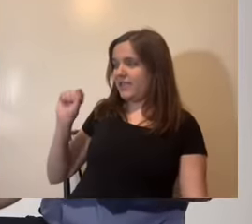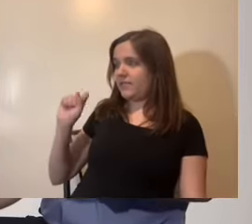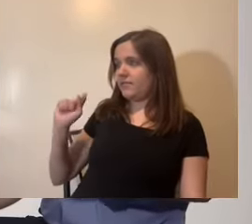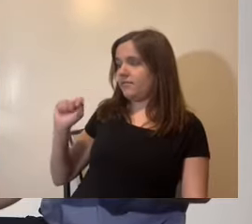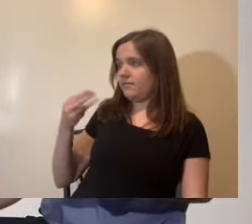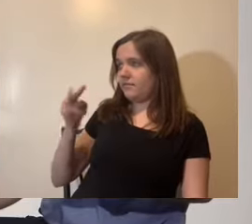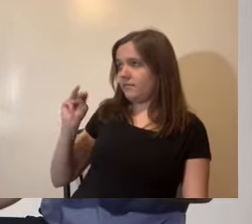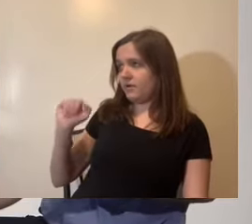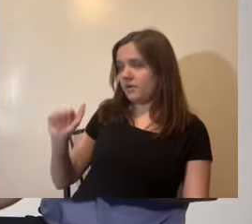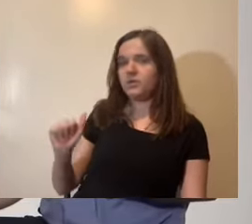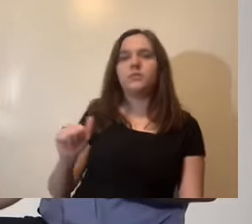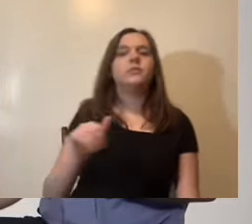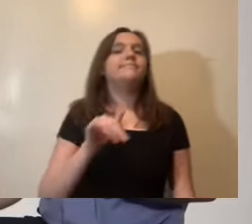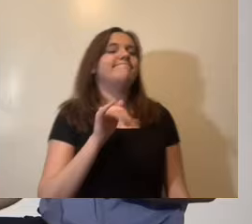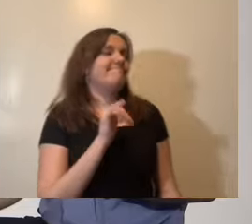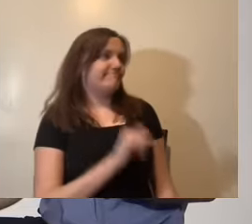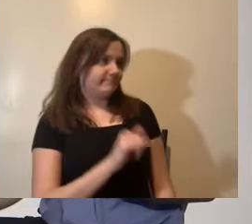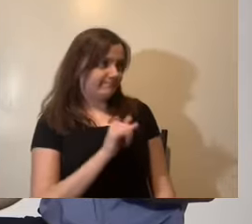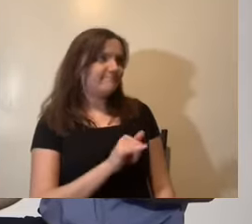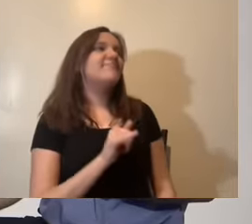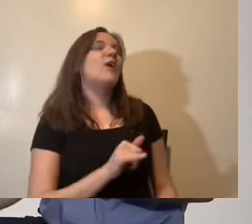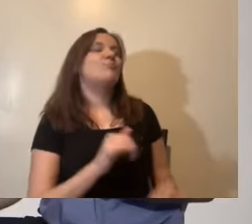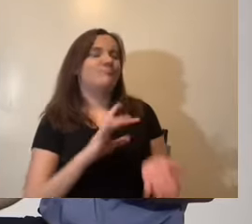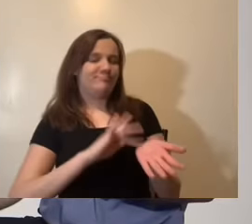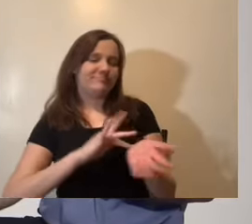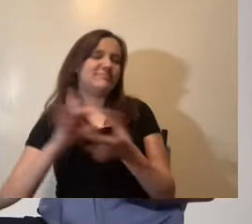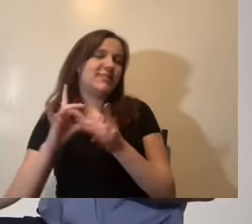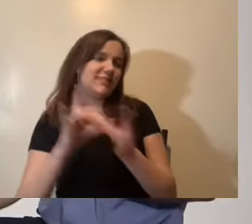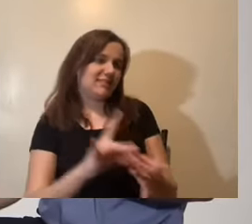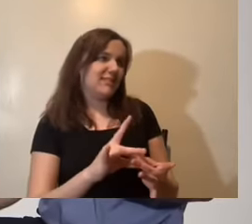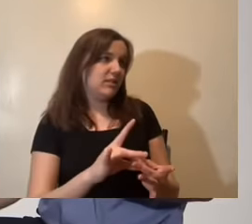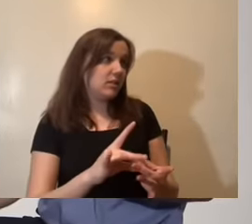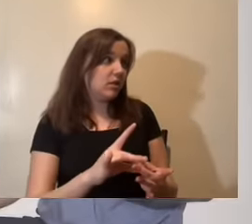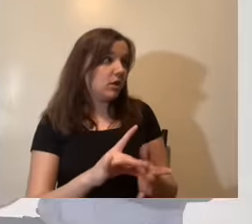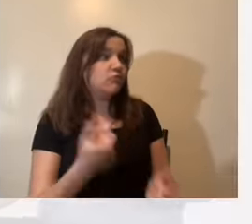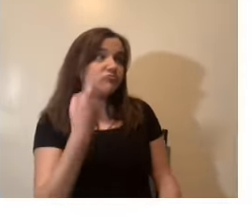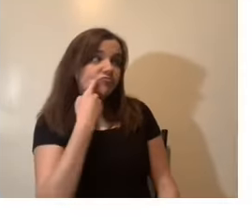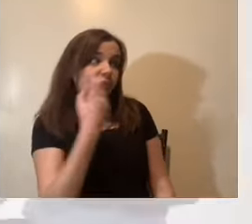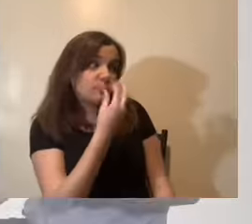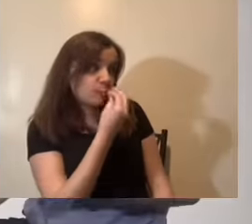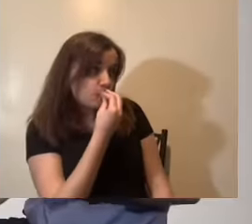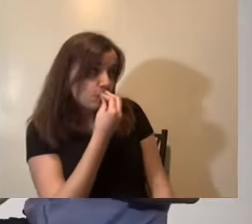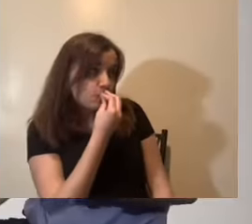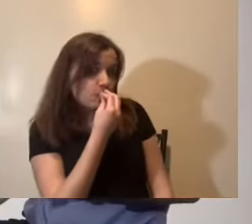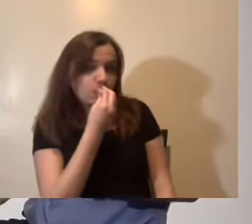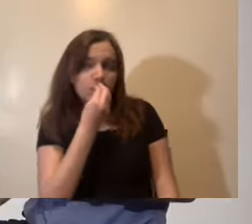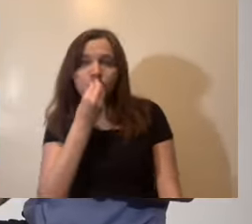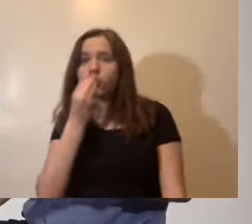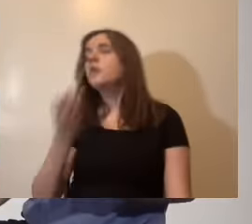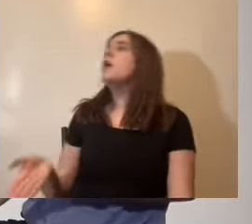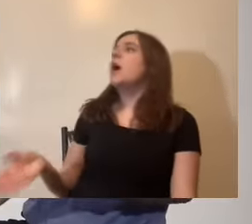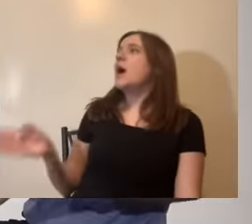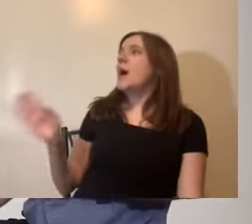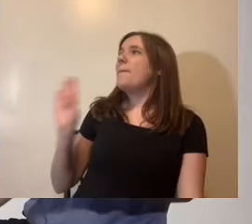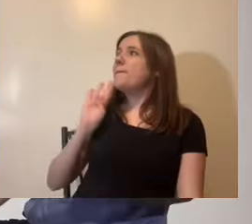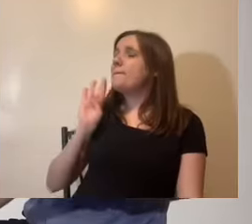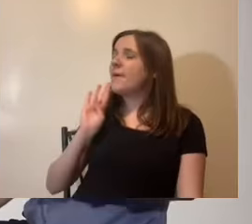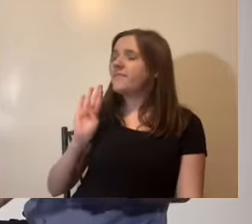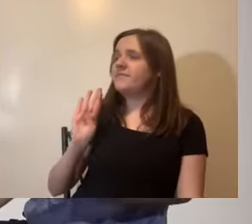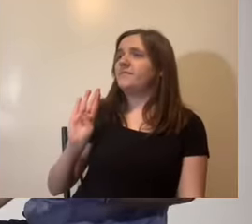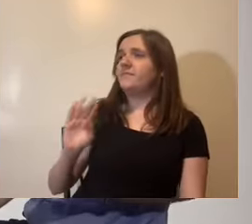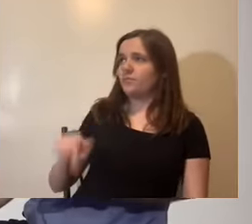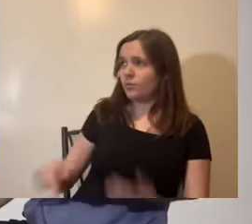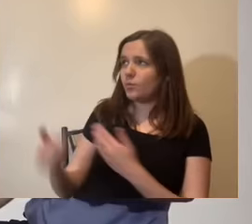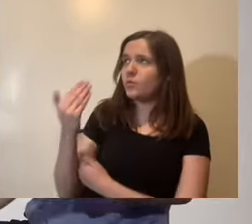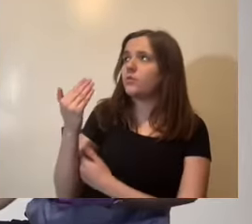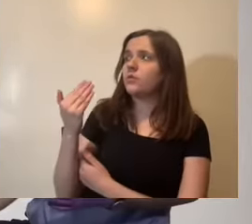as food, last oral intake? I had breakfast this morning. Okay. All right, and events leading up to this, what were